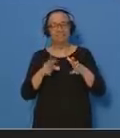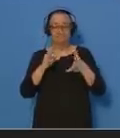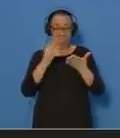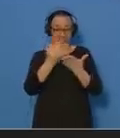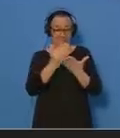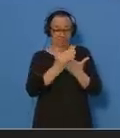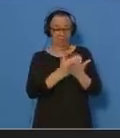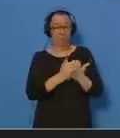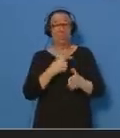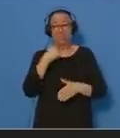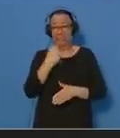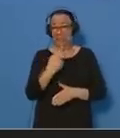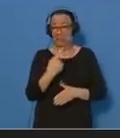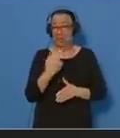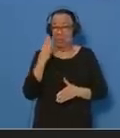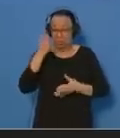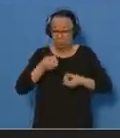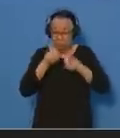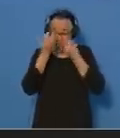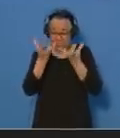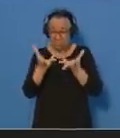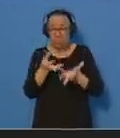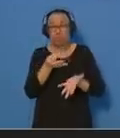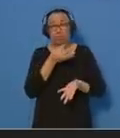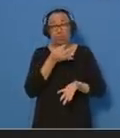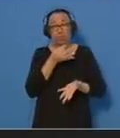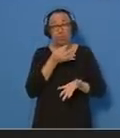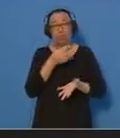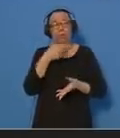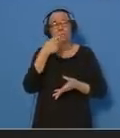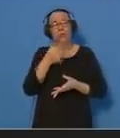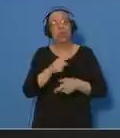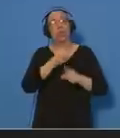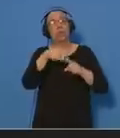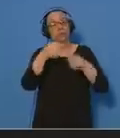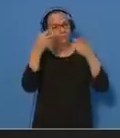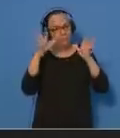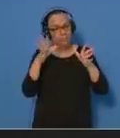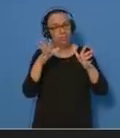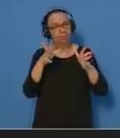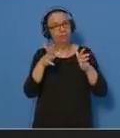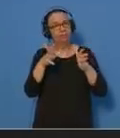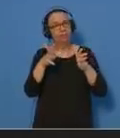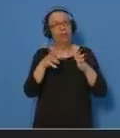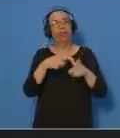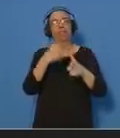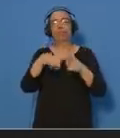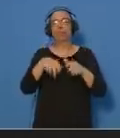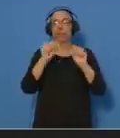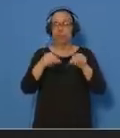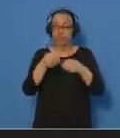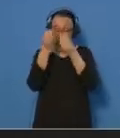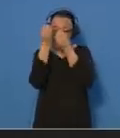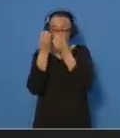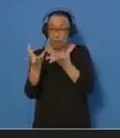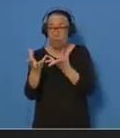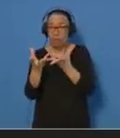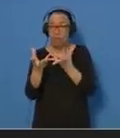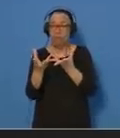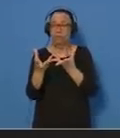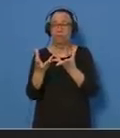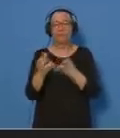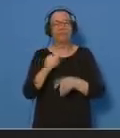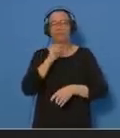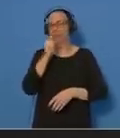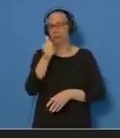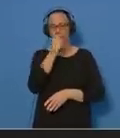did say that it'll be released, correct? Sure. Yeah, so it'll be released to the public. So once it's finalized, then we'll be able to release all of that modeling information. We're not going